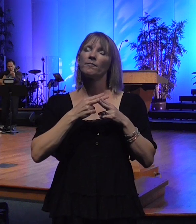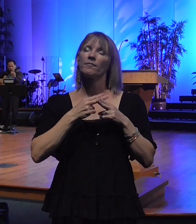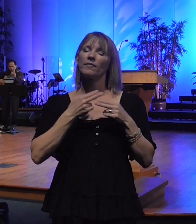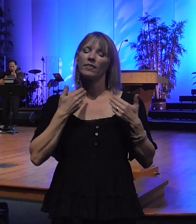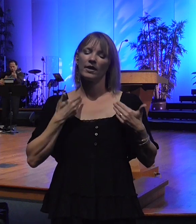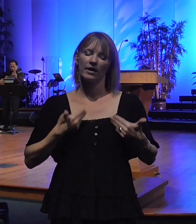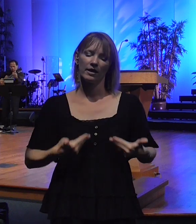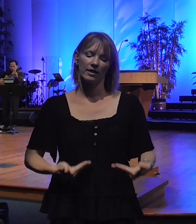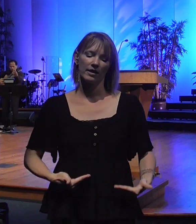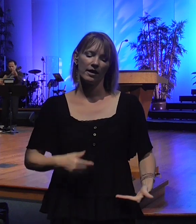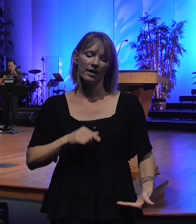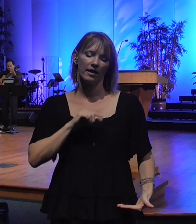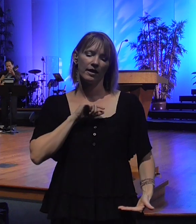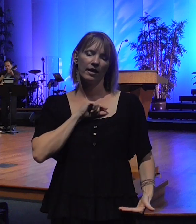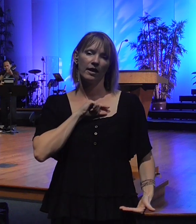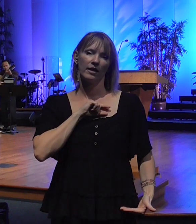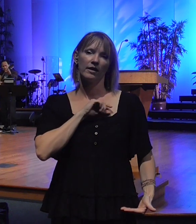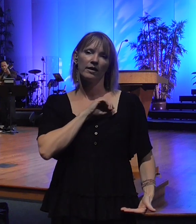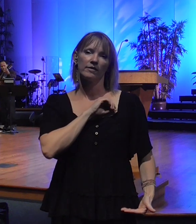in the clay.